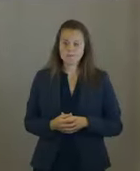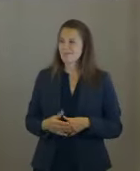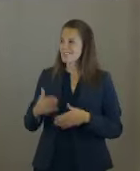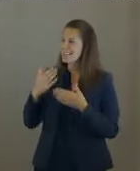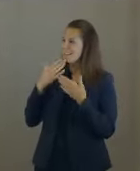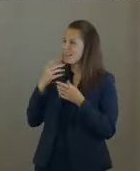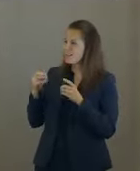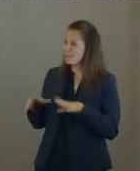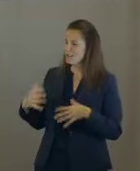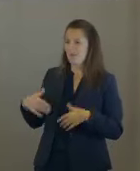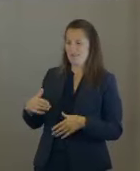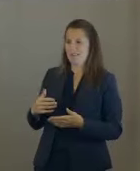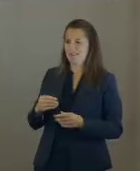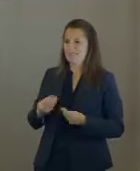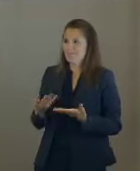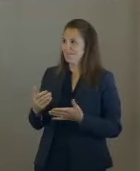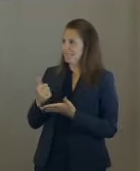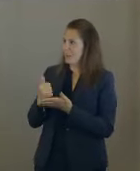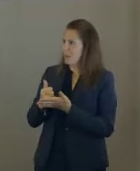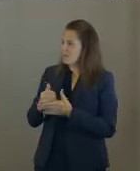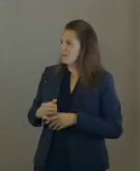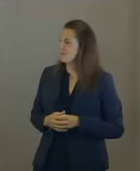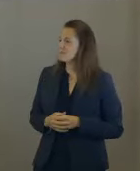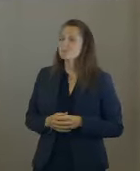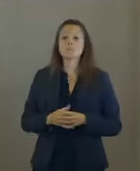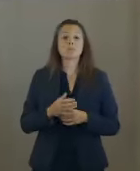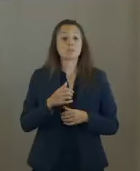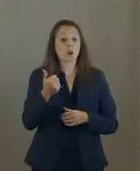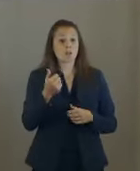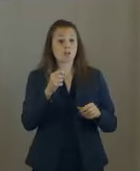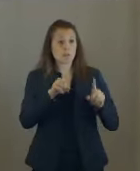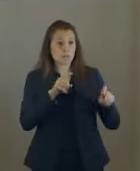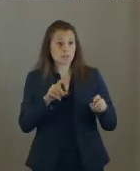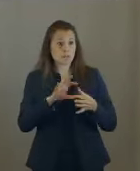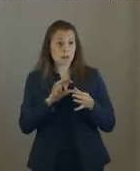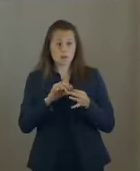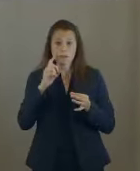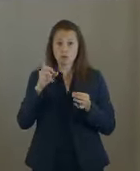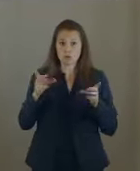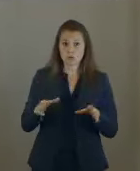Thank you, Director. That's very encouraging. Other questions or comments for the director?